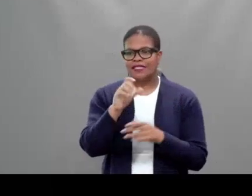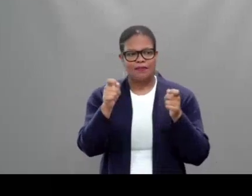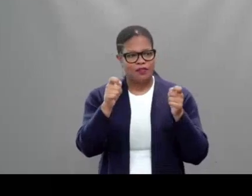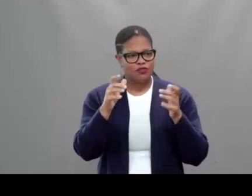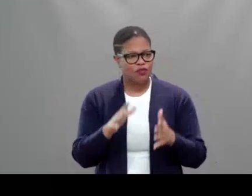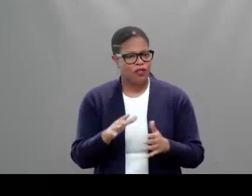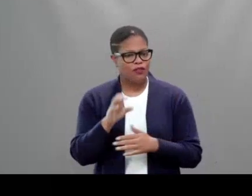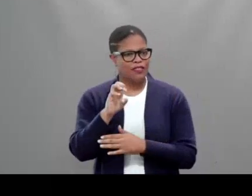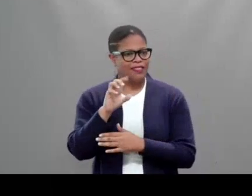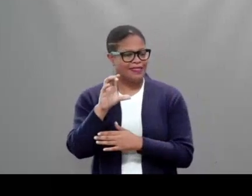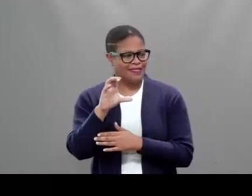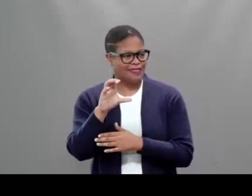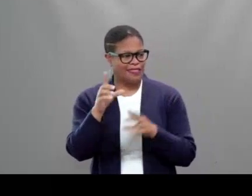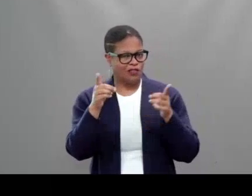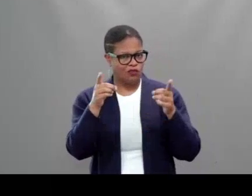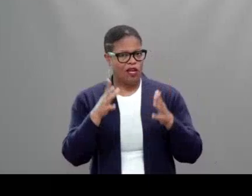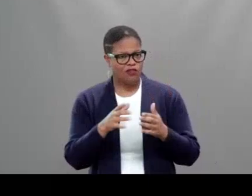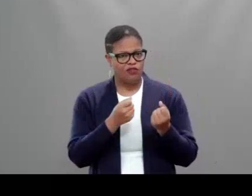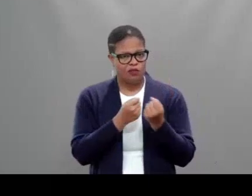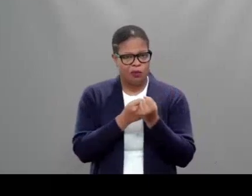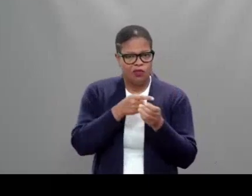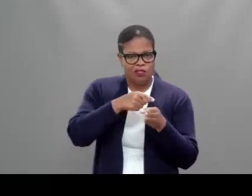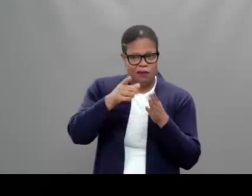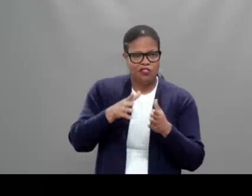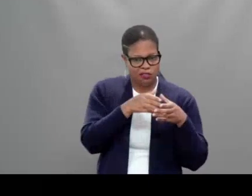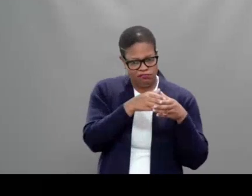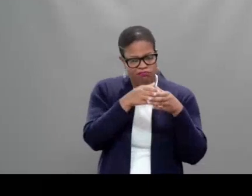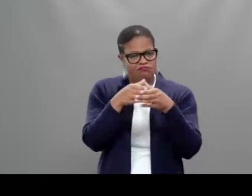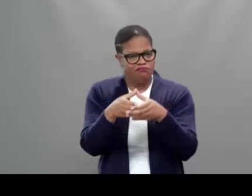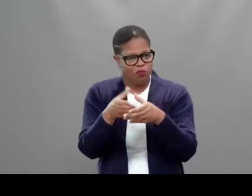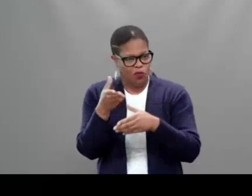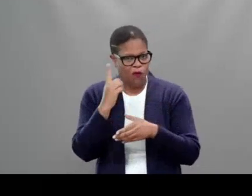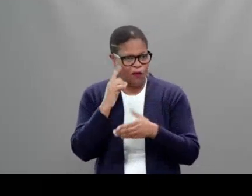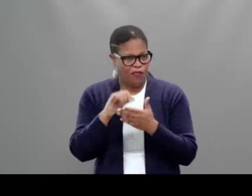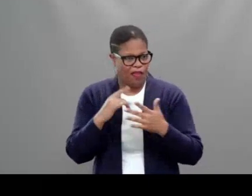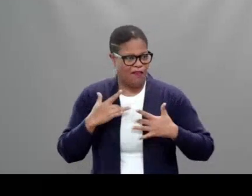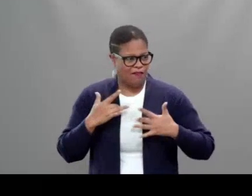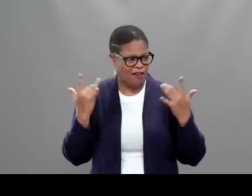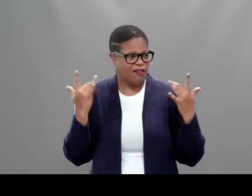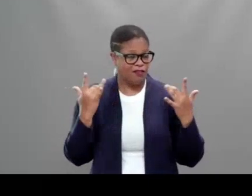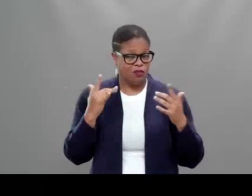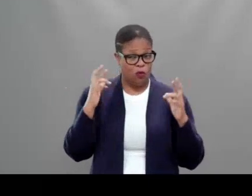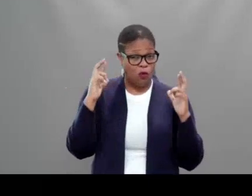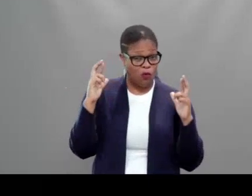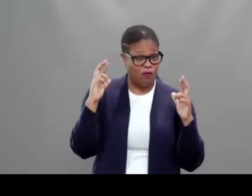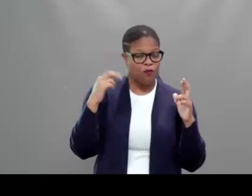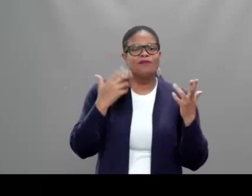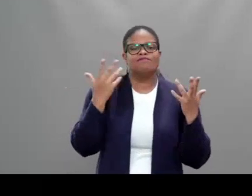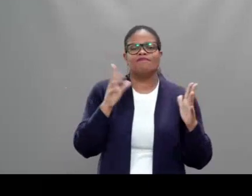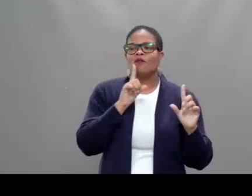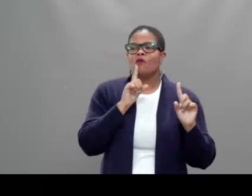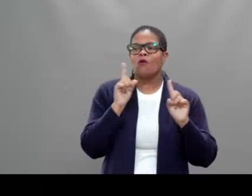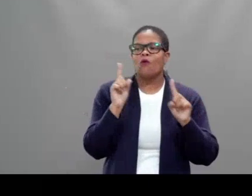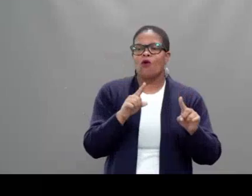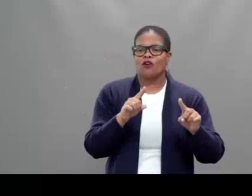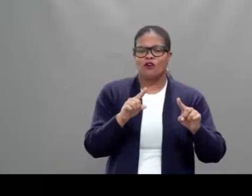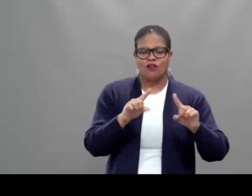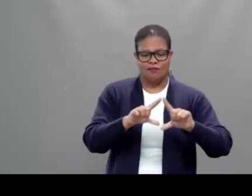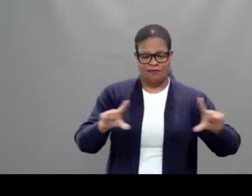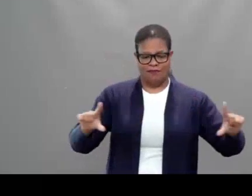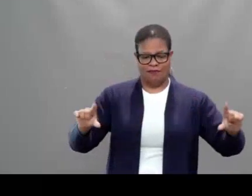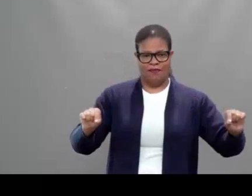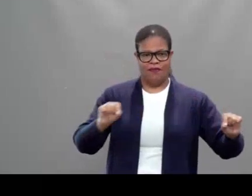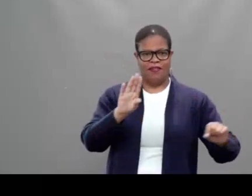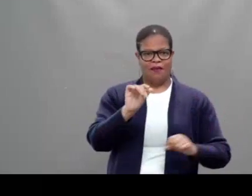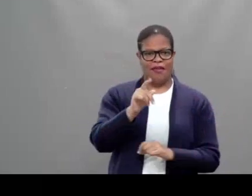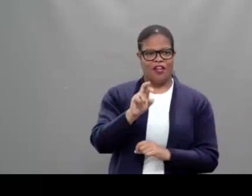and directors, and support specialists. So hopefully we ordered some banners that will